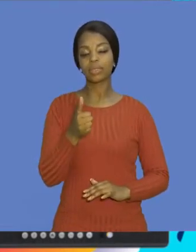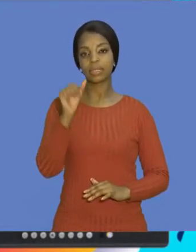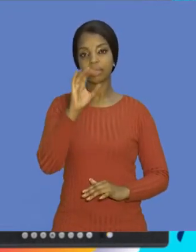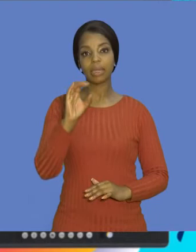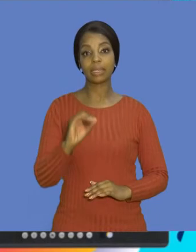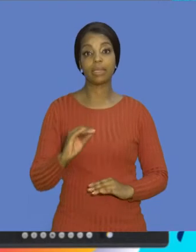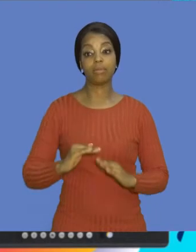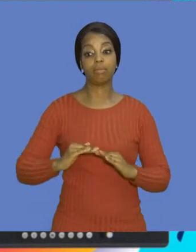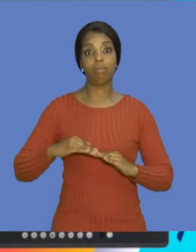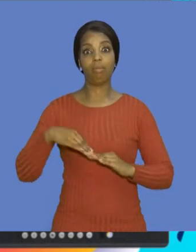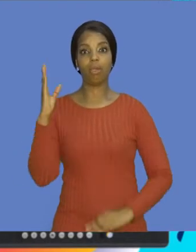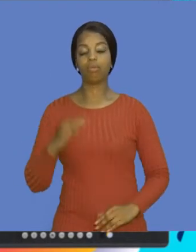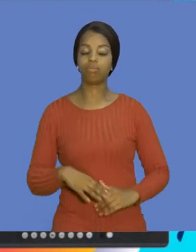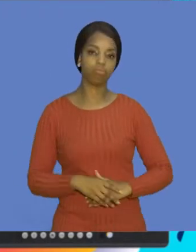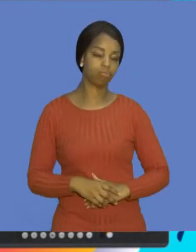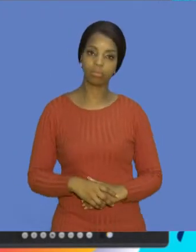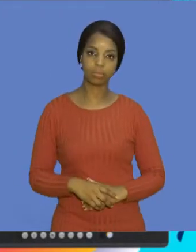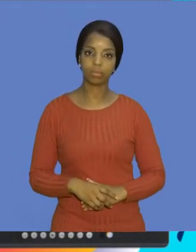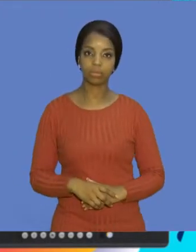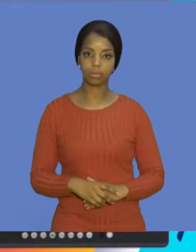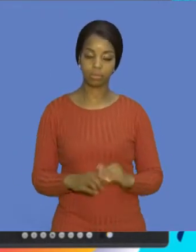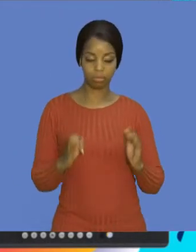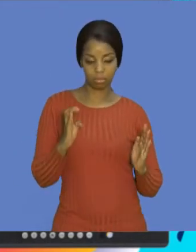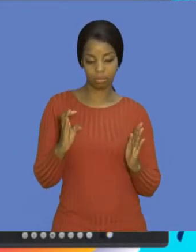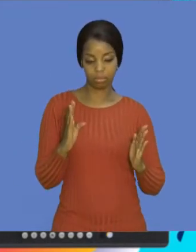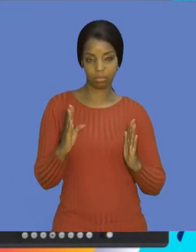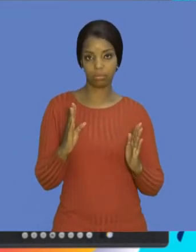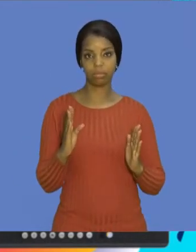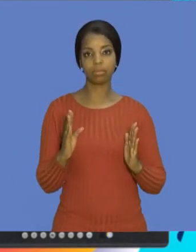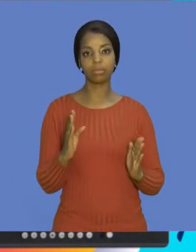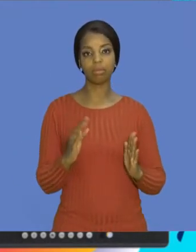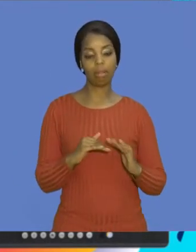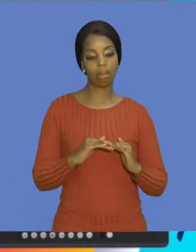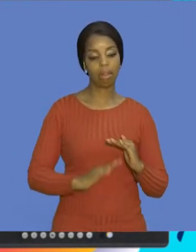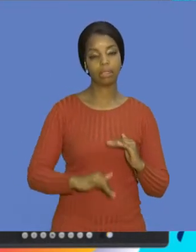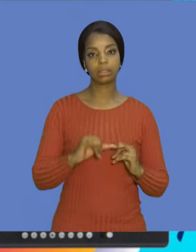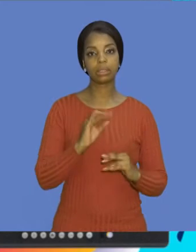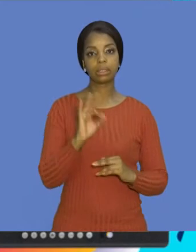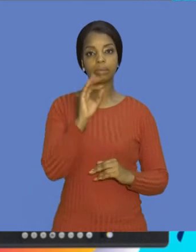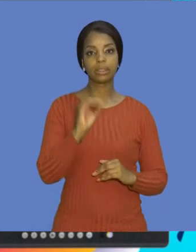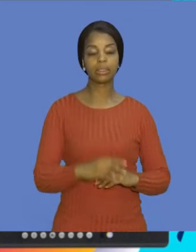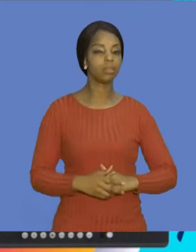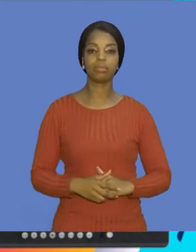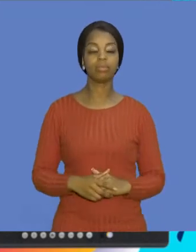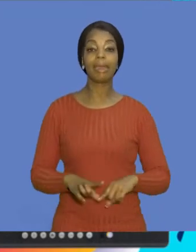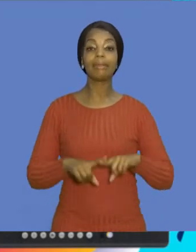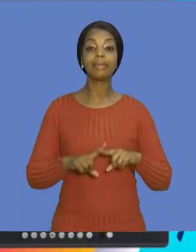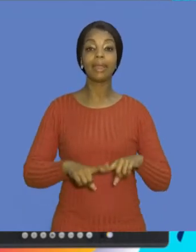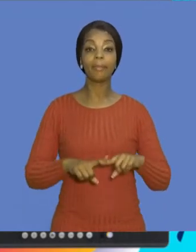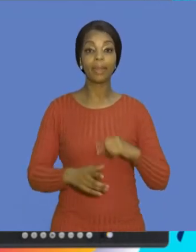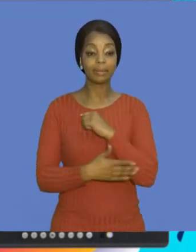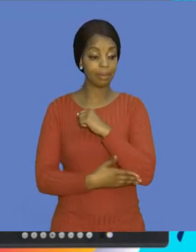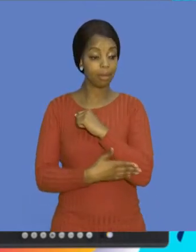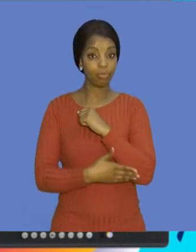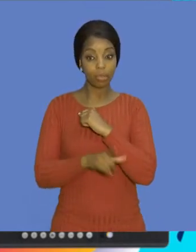than 6% or less than 3%, but depending on what is happening in our country at that time or what is happening